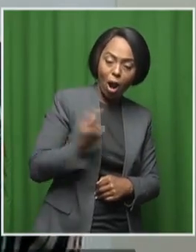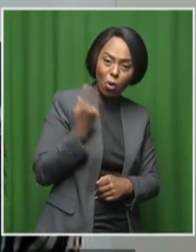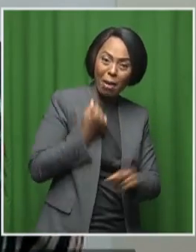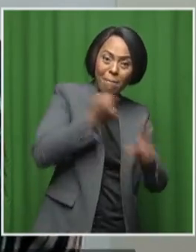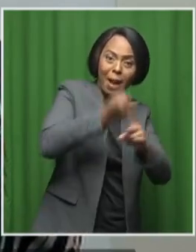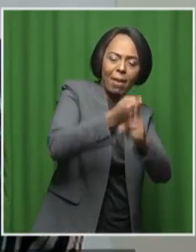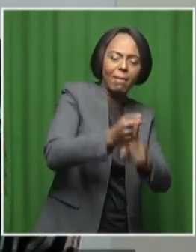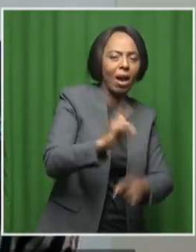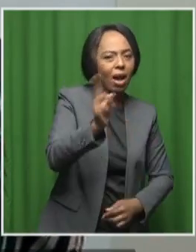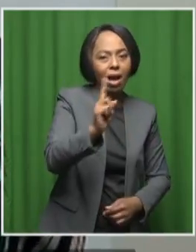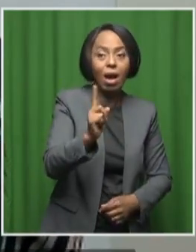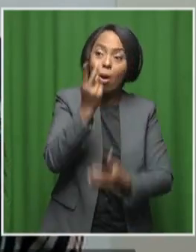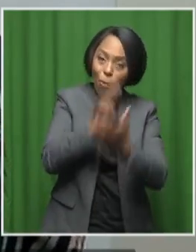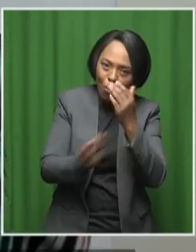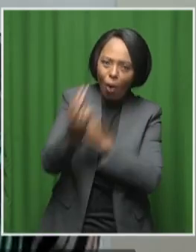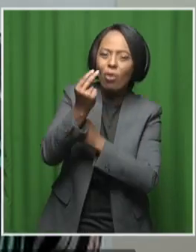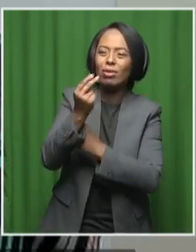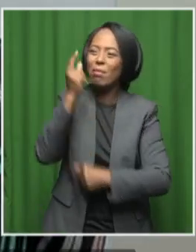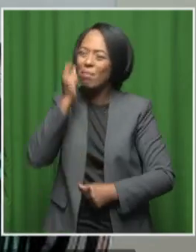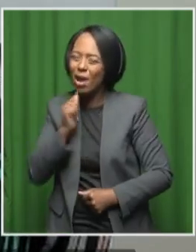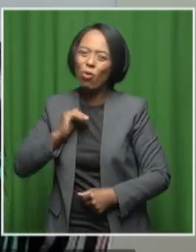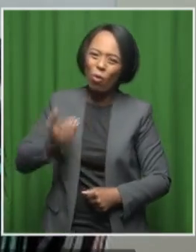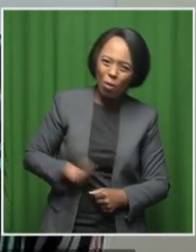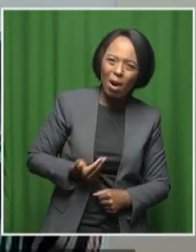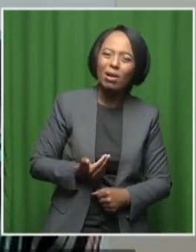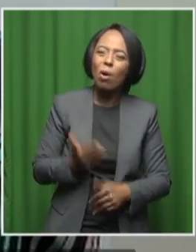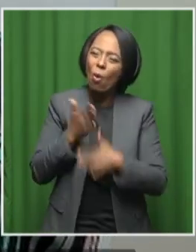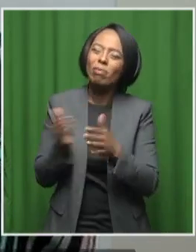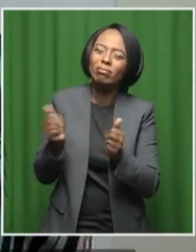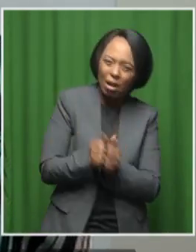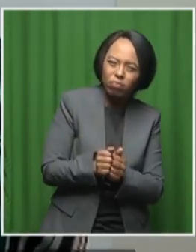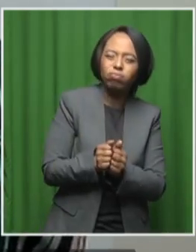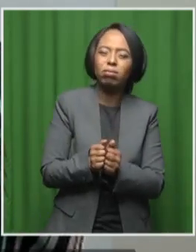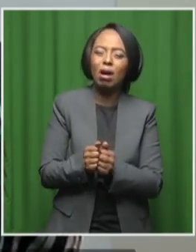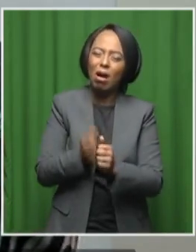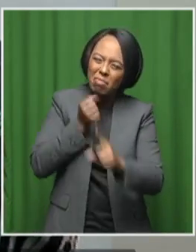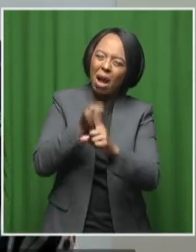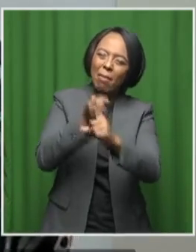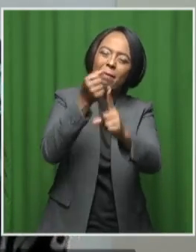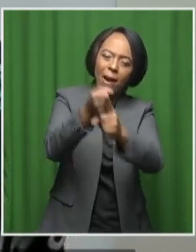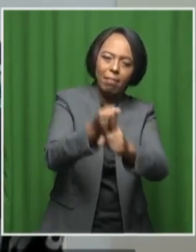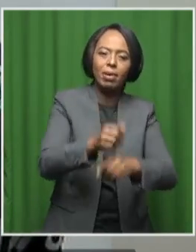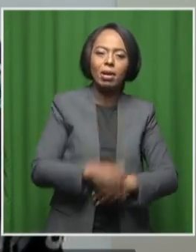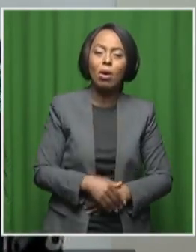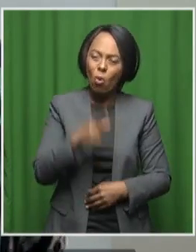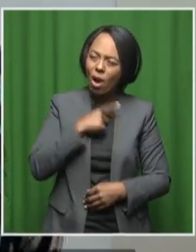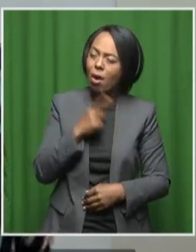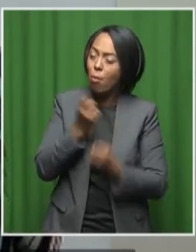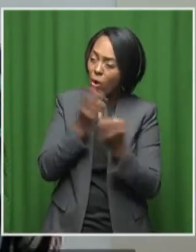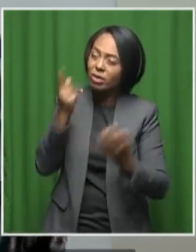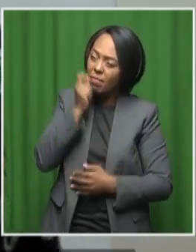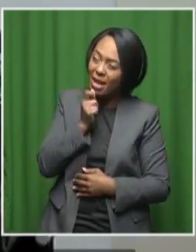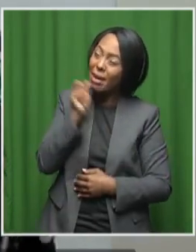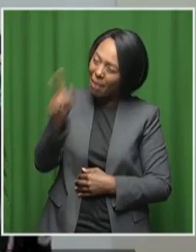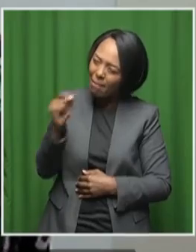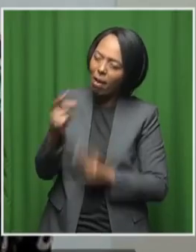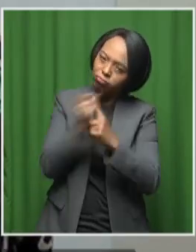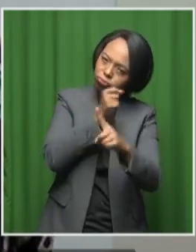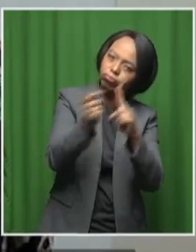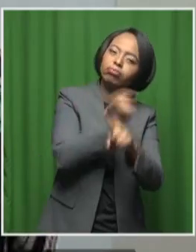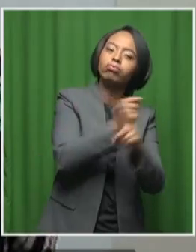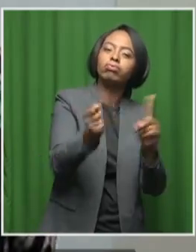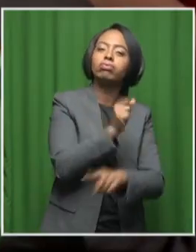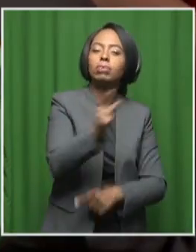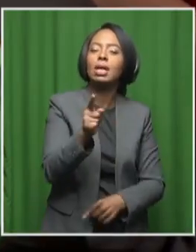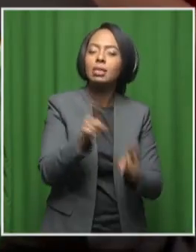that requires both men and women, and mostly men. As we know, they are the perpetrators, unfortunately, as the President has